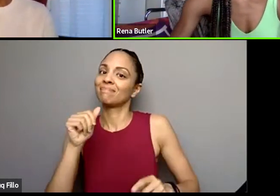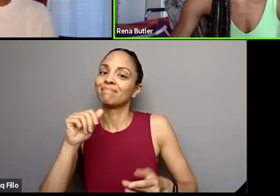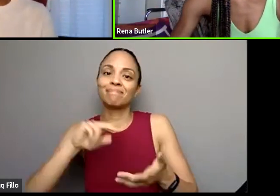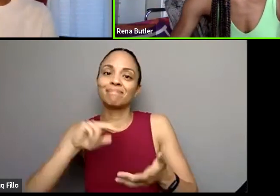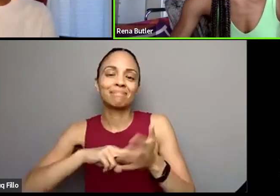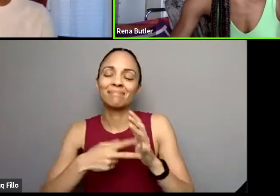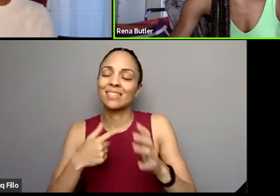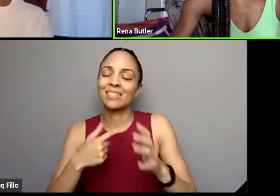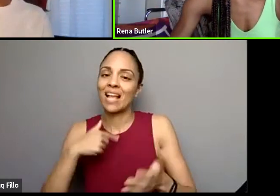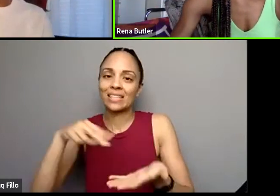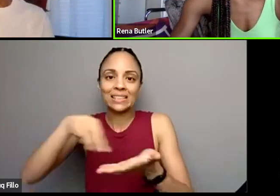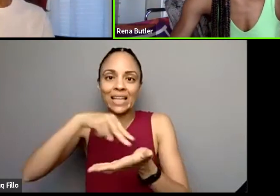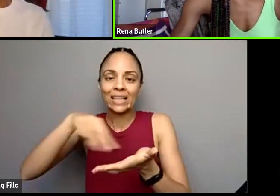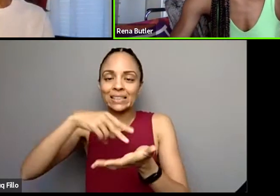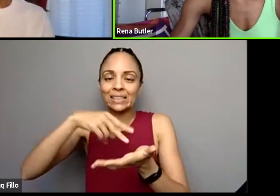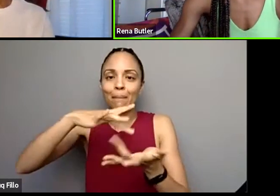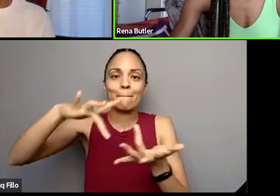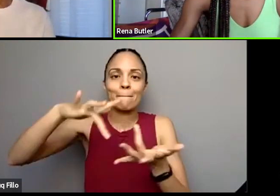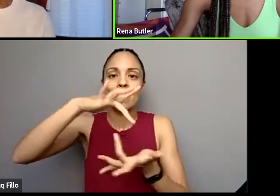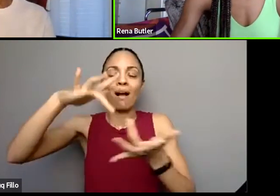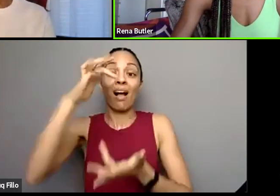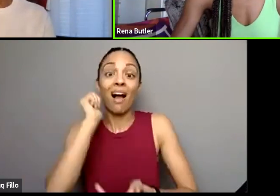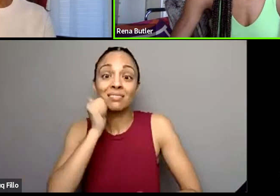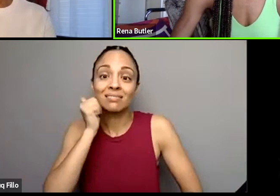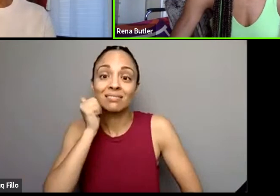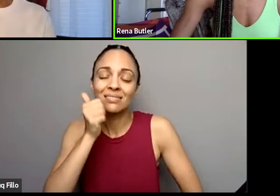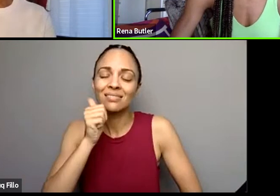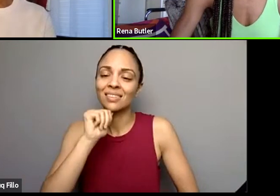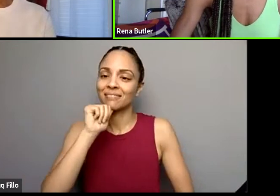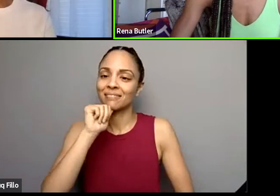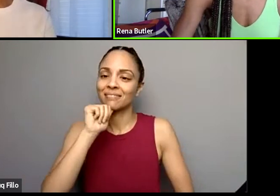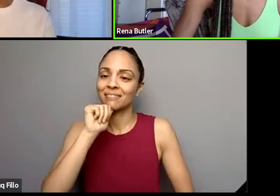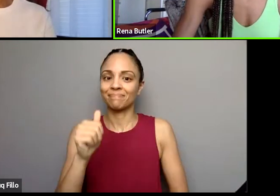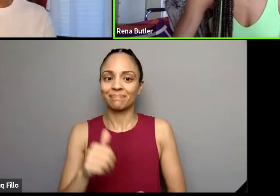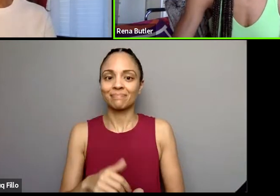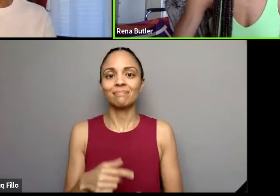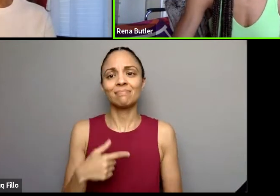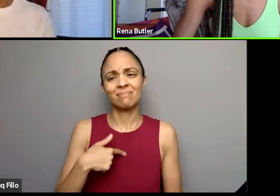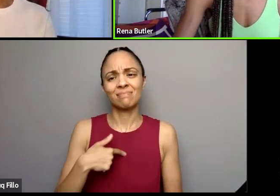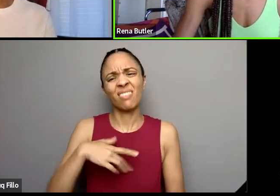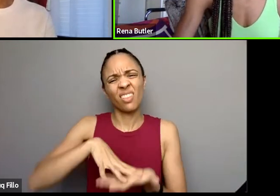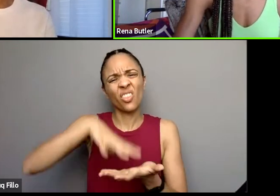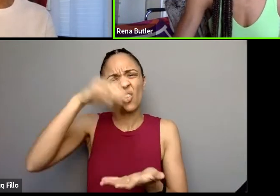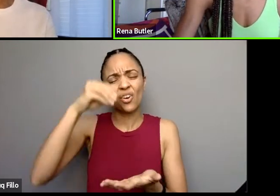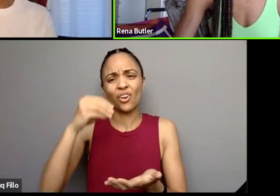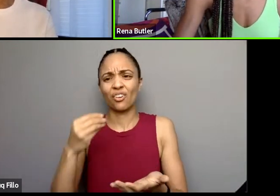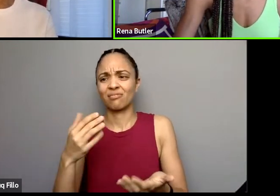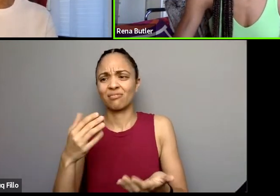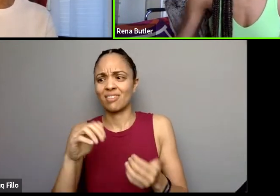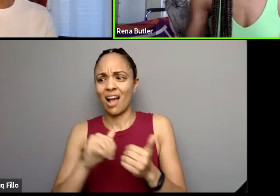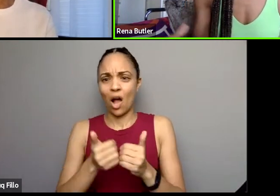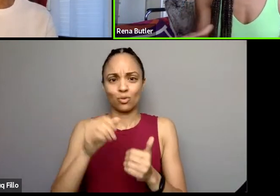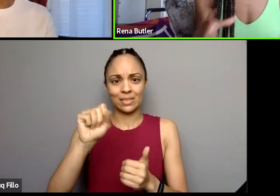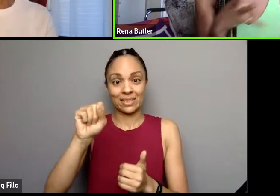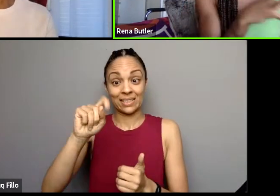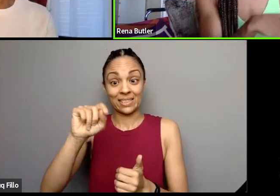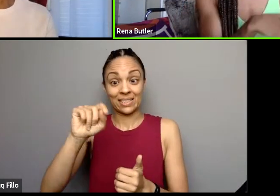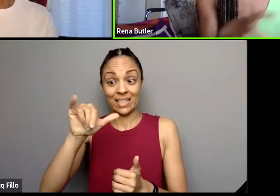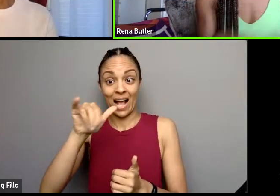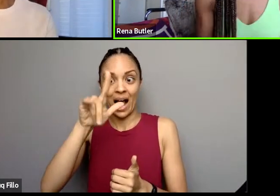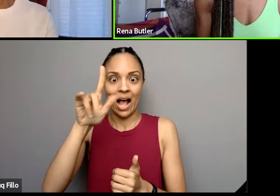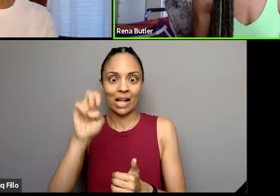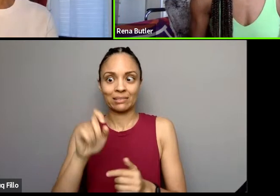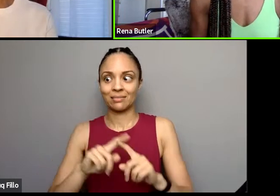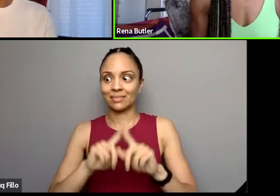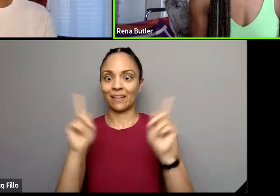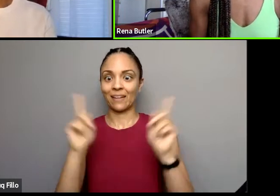think, stylistically, also culturally, to be in a room with, in New York, with the past